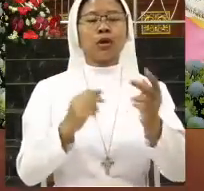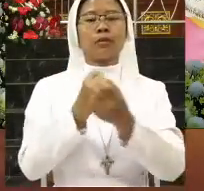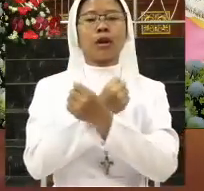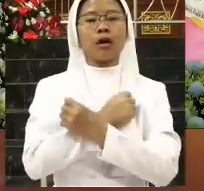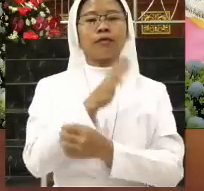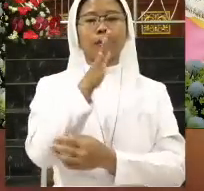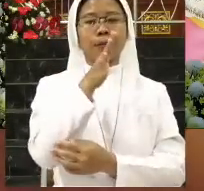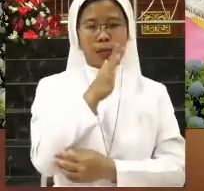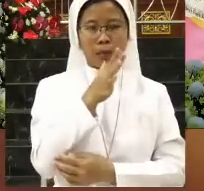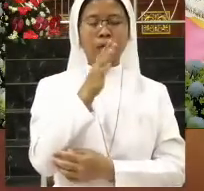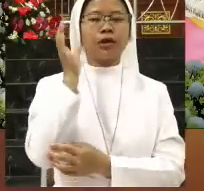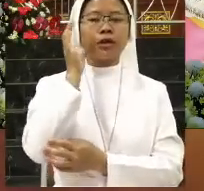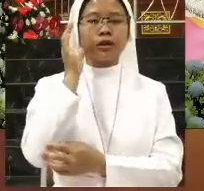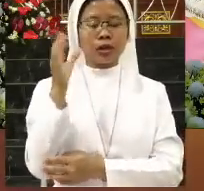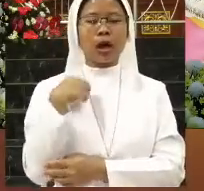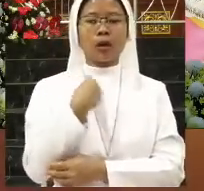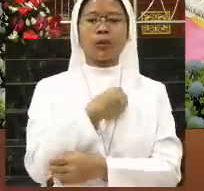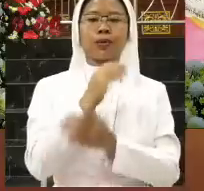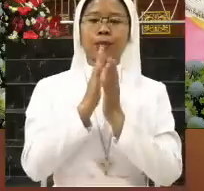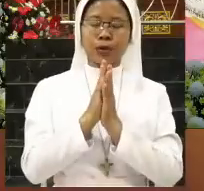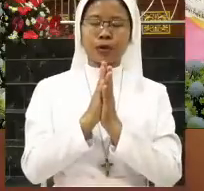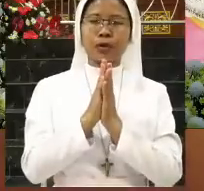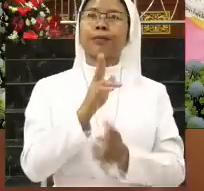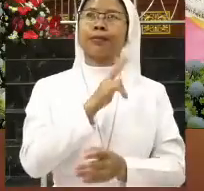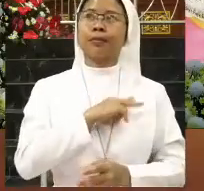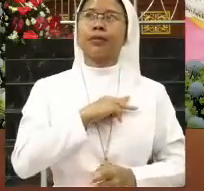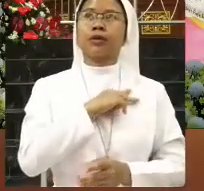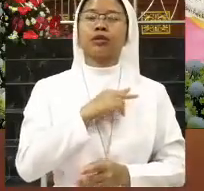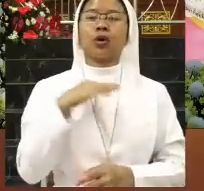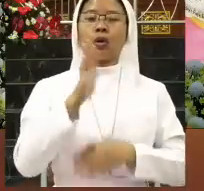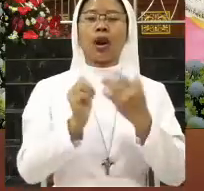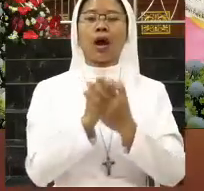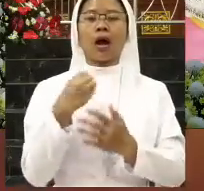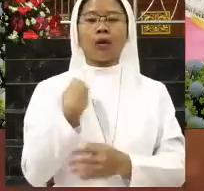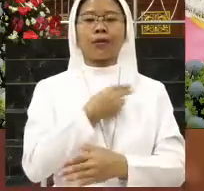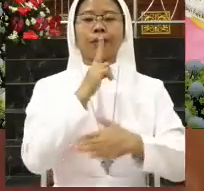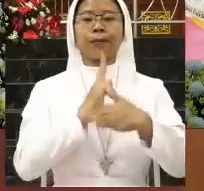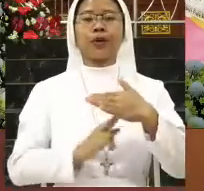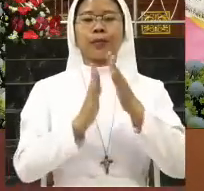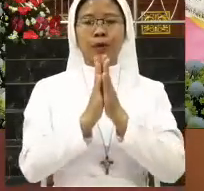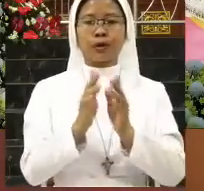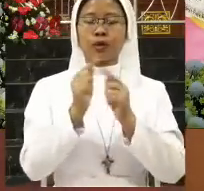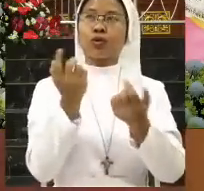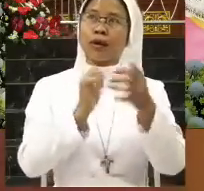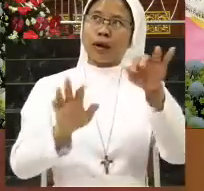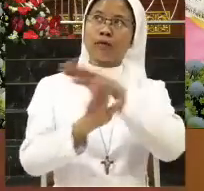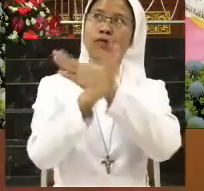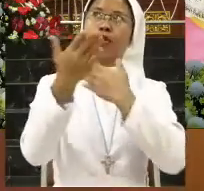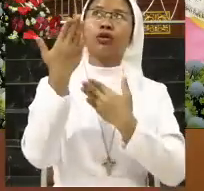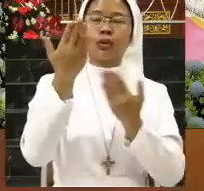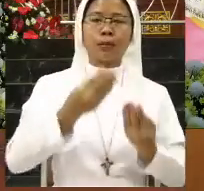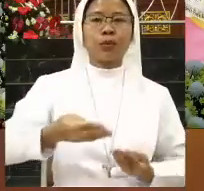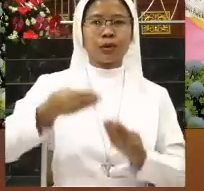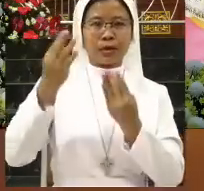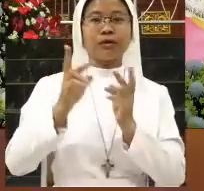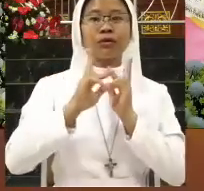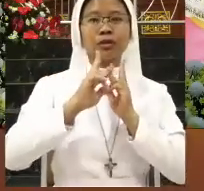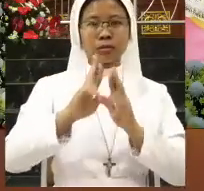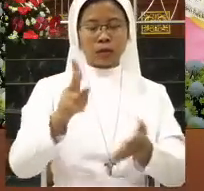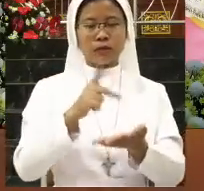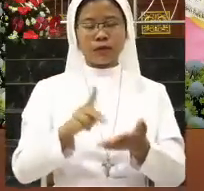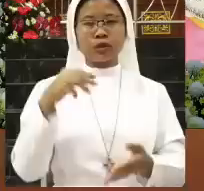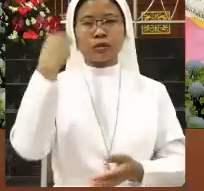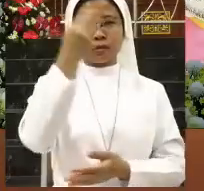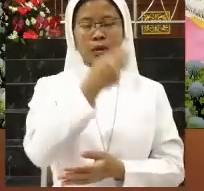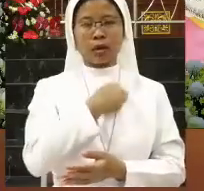Mother, hear us, we beseech thee. All our humble prayers to heaven thou bring. O Virgin Mary,